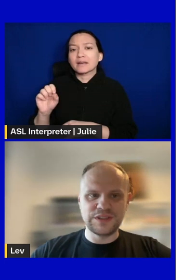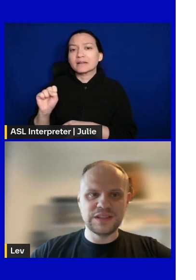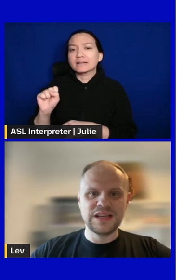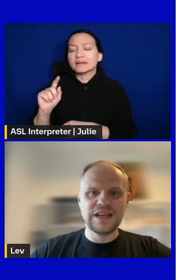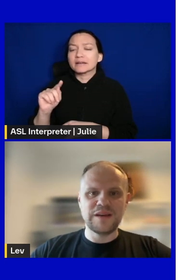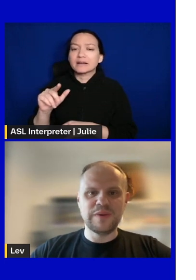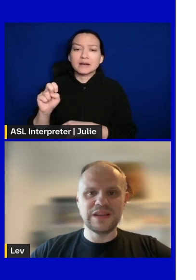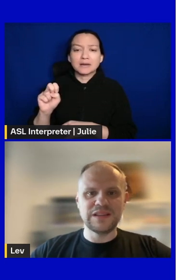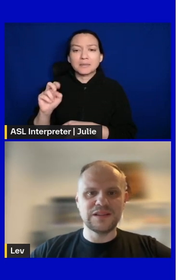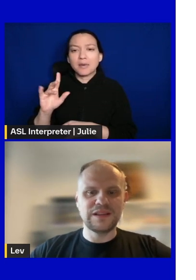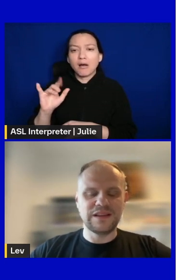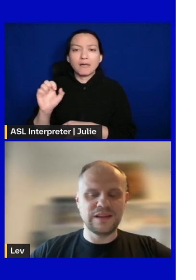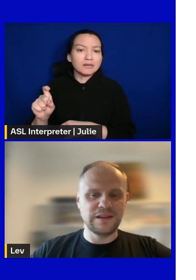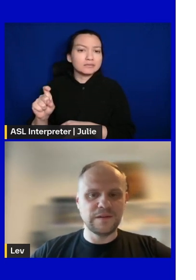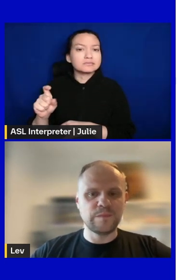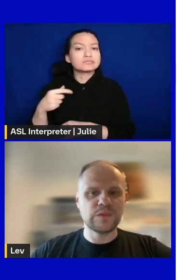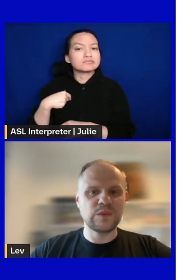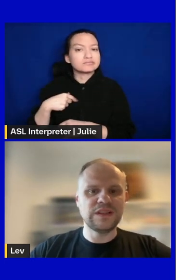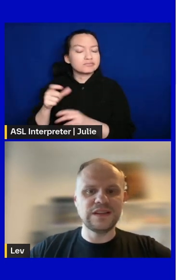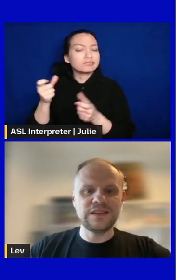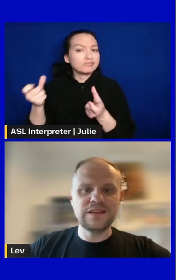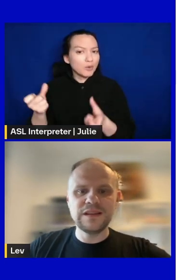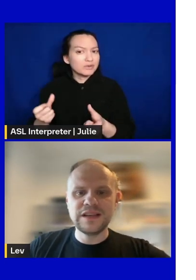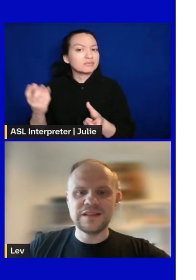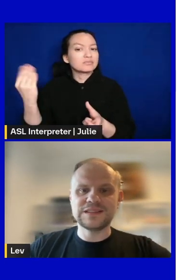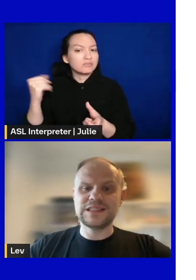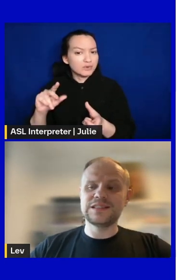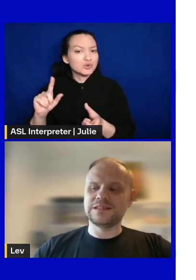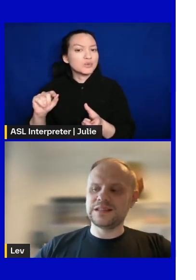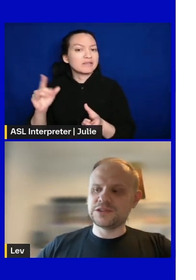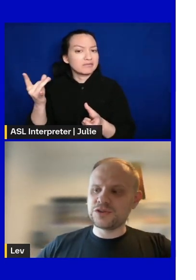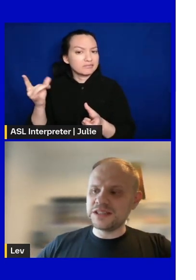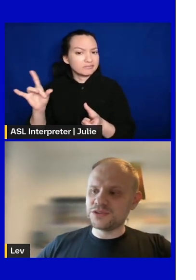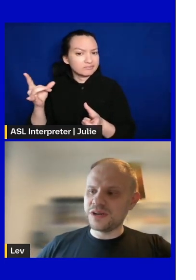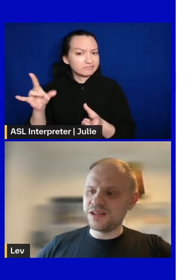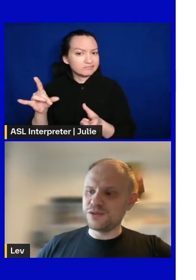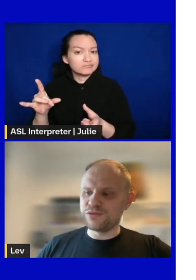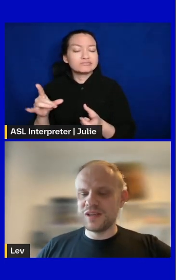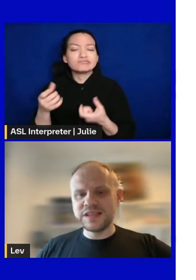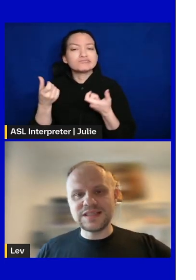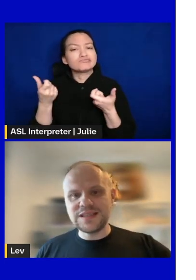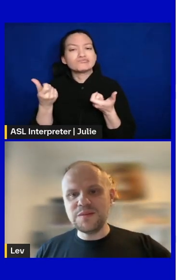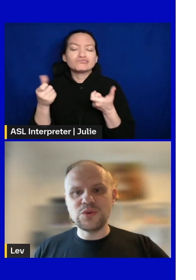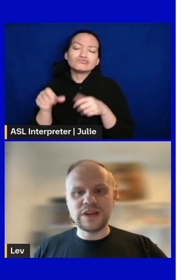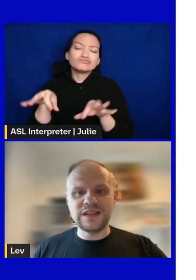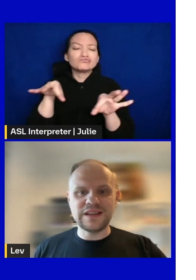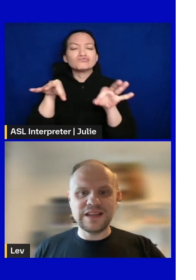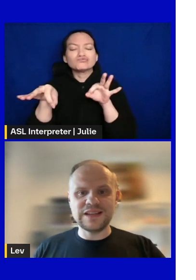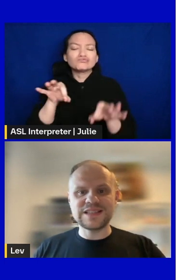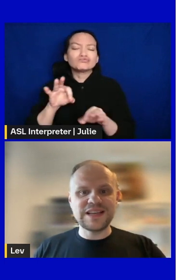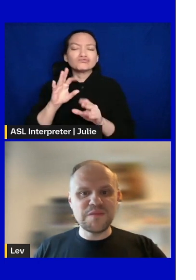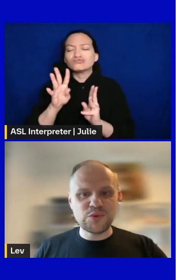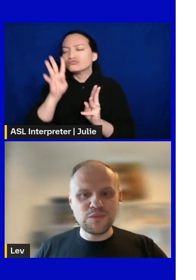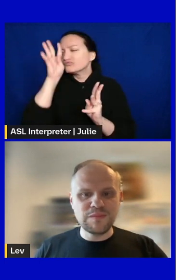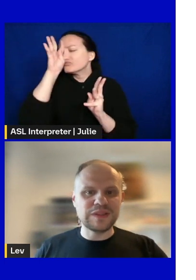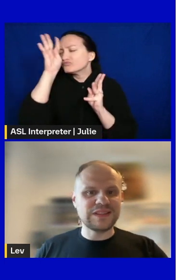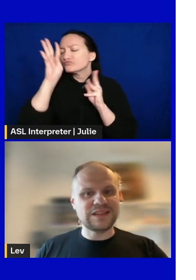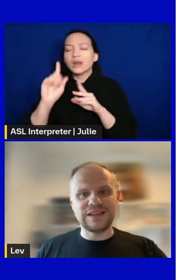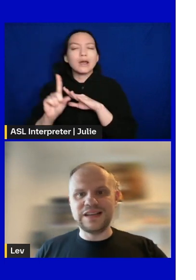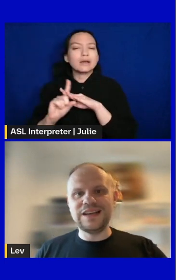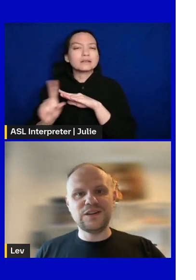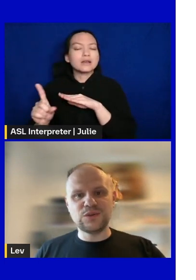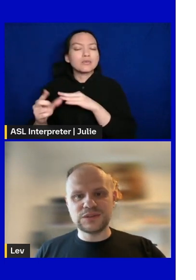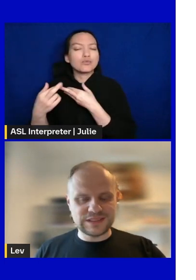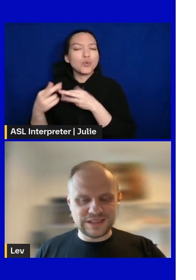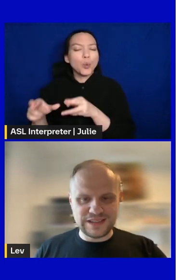if you want to read, back in 2018, that tries to kind of simulate an escape room, but in